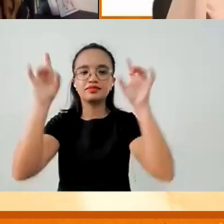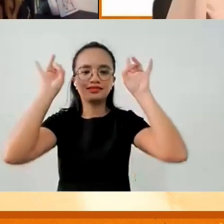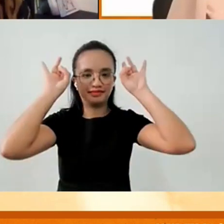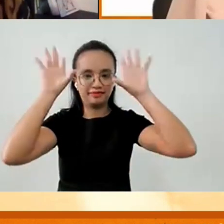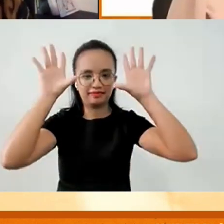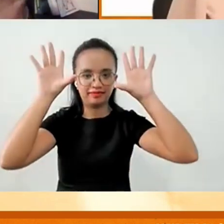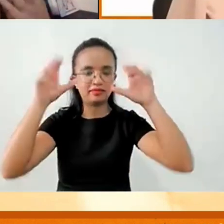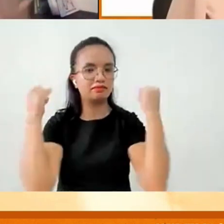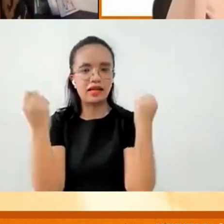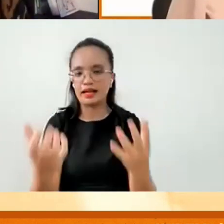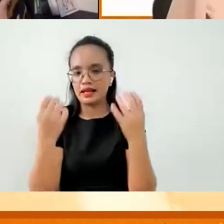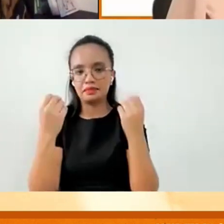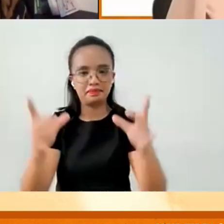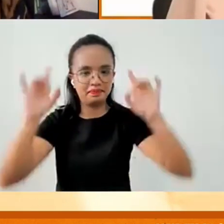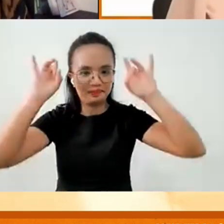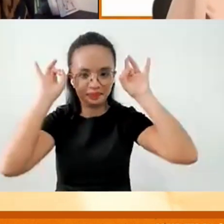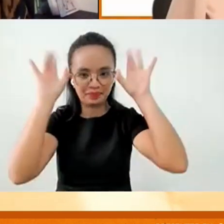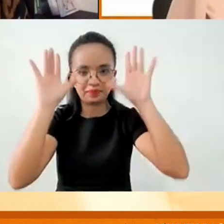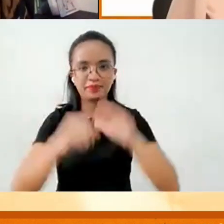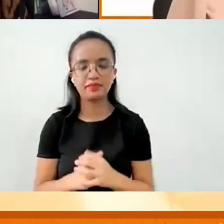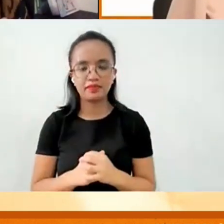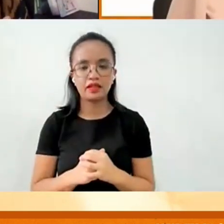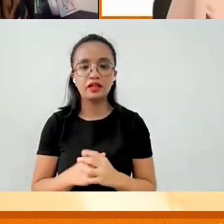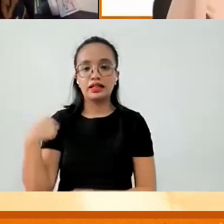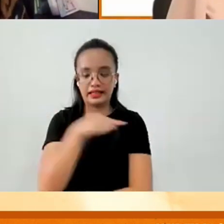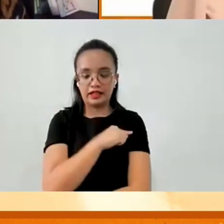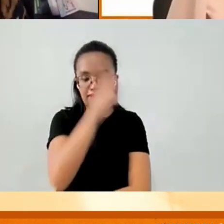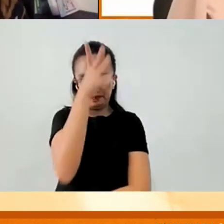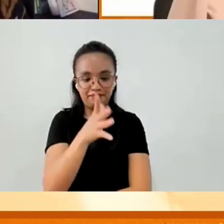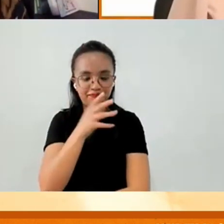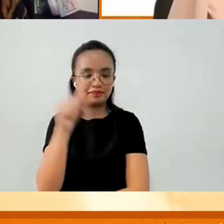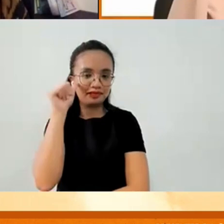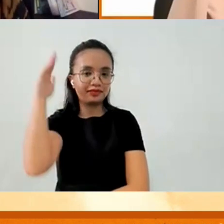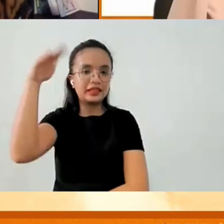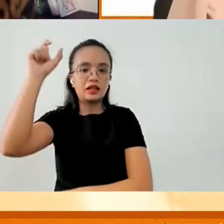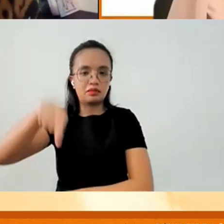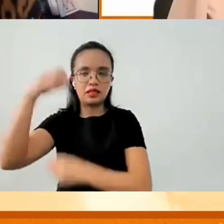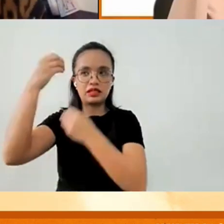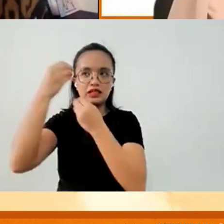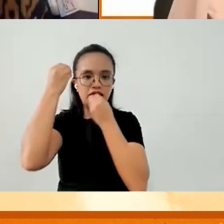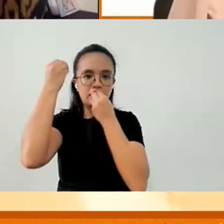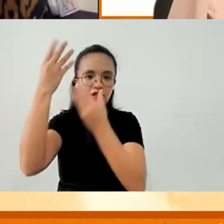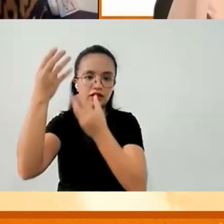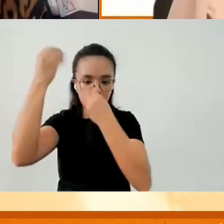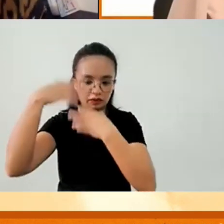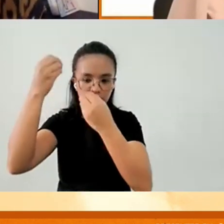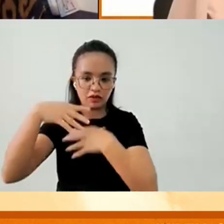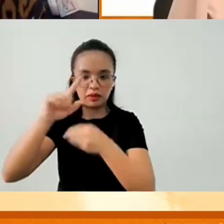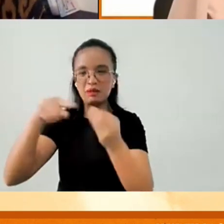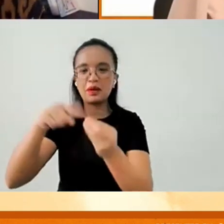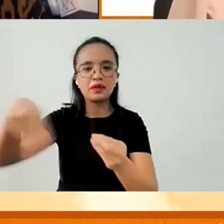lot. And we as parents and adults have to be informed about them so that we can guide